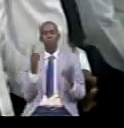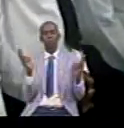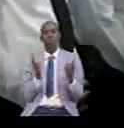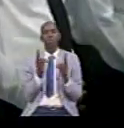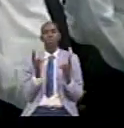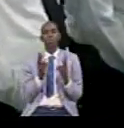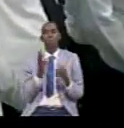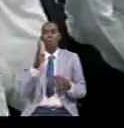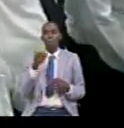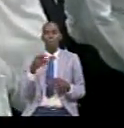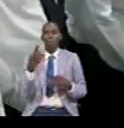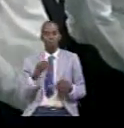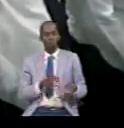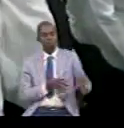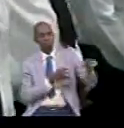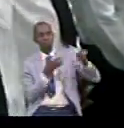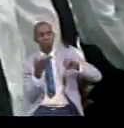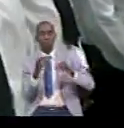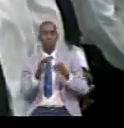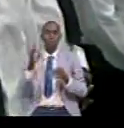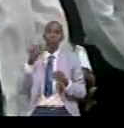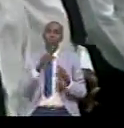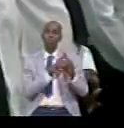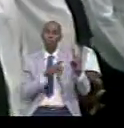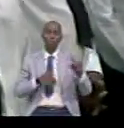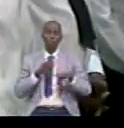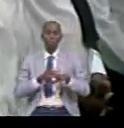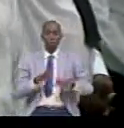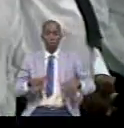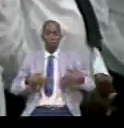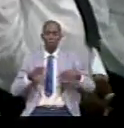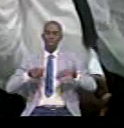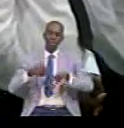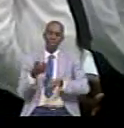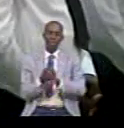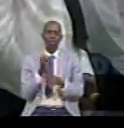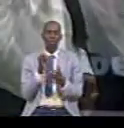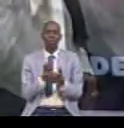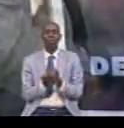By the pouring of the Spirit upon your life, seal it up.